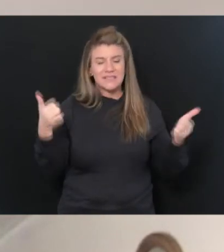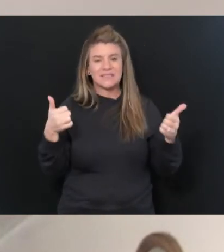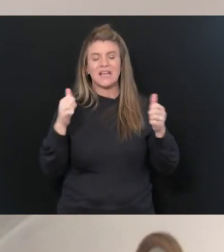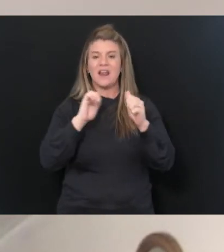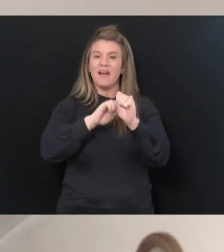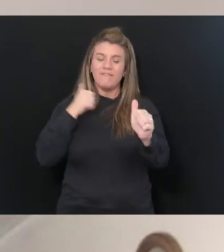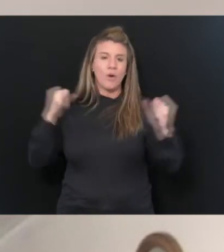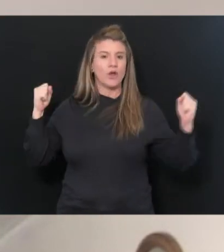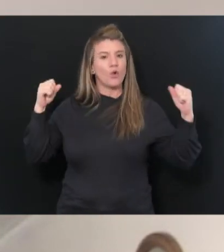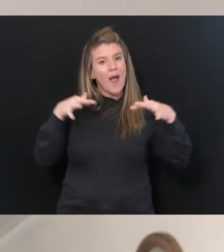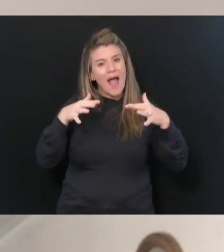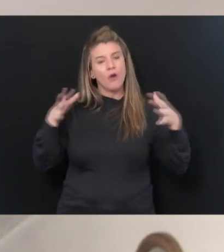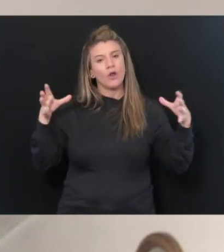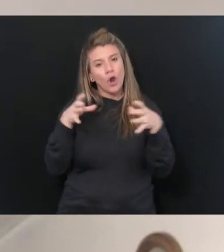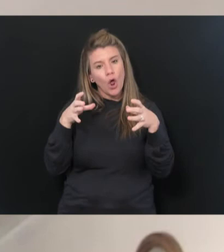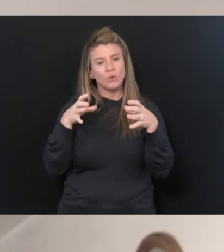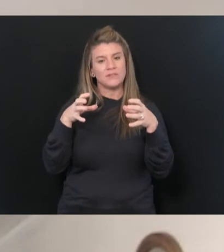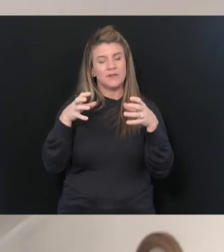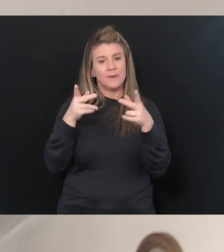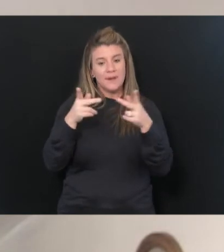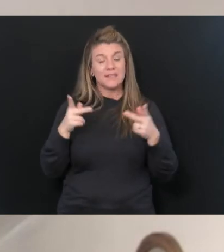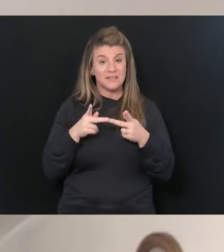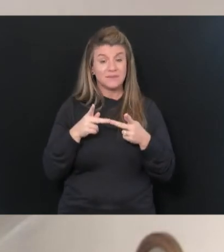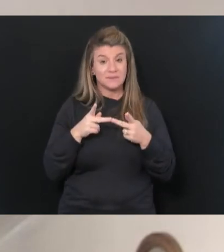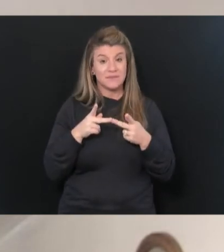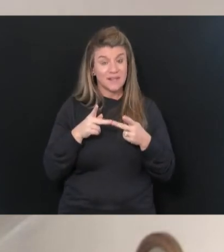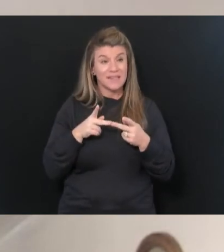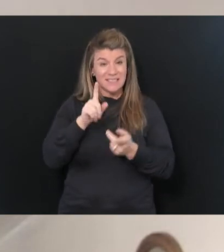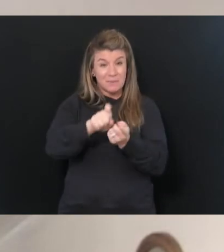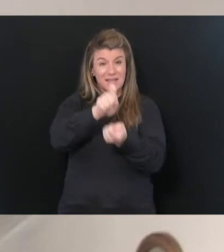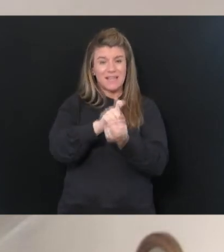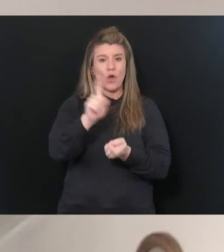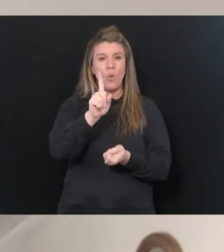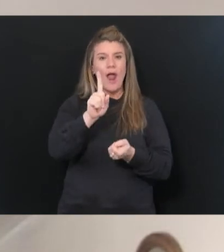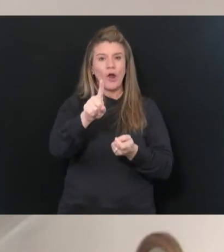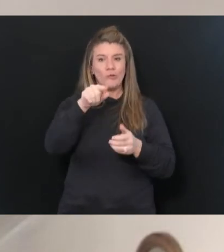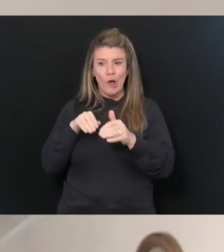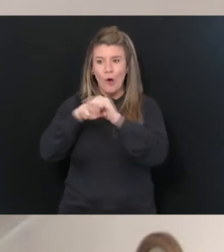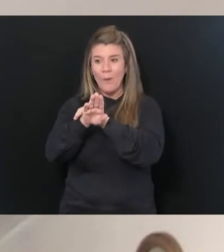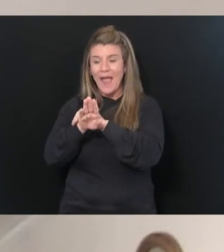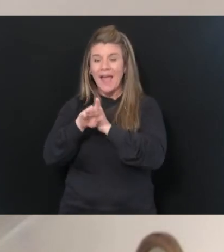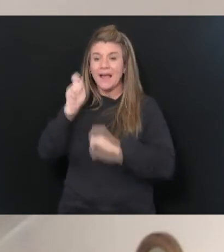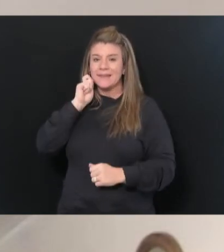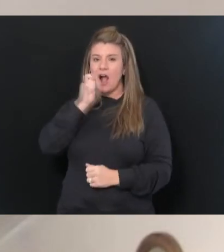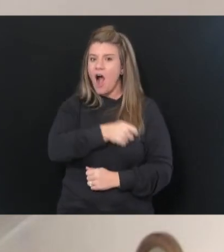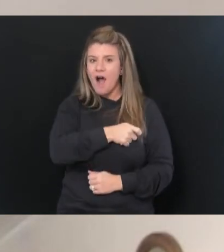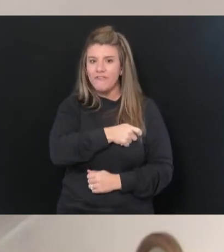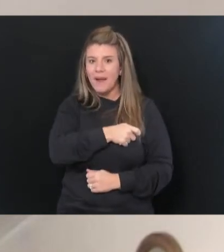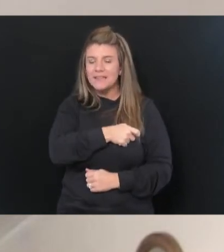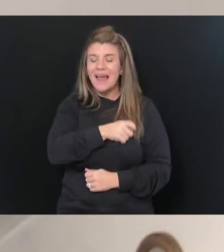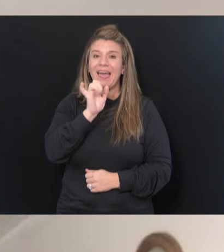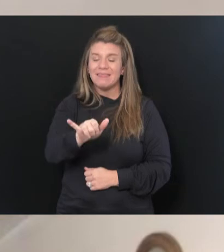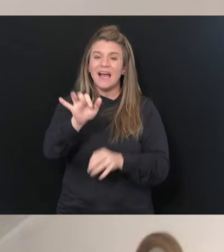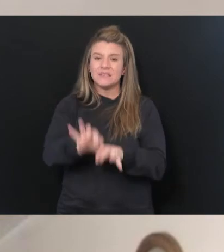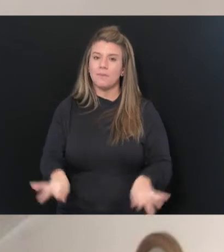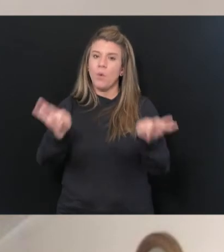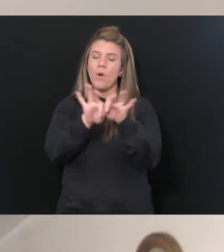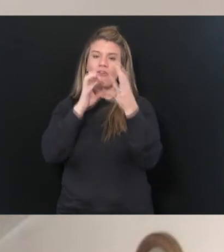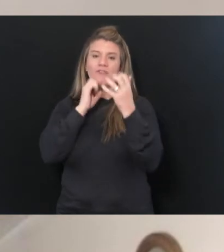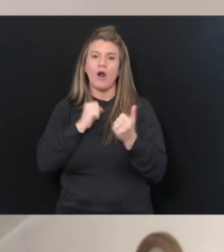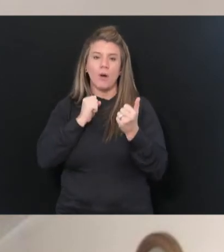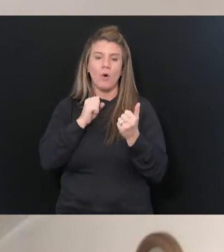crowds and closed indoor spaces, particularly where people can take off their mask. And that's really important for vulnerable West